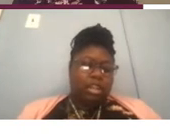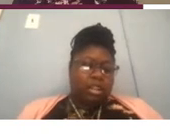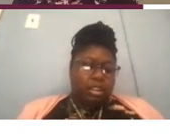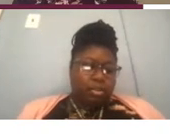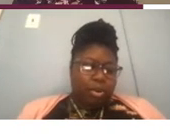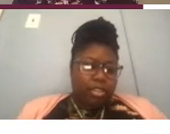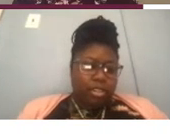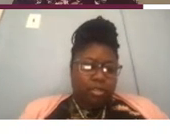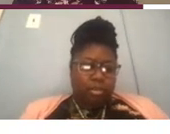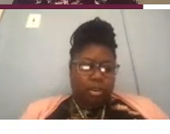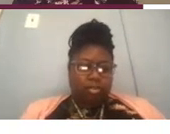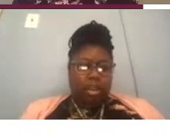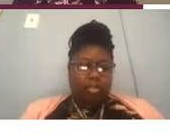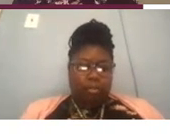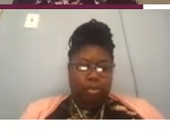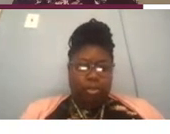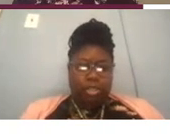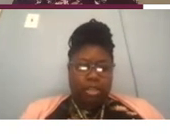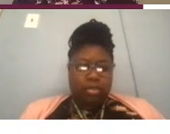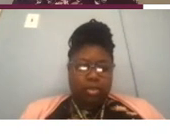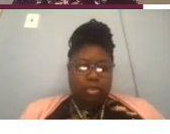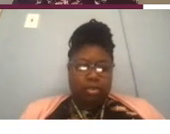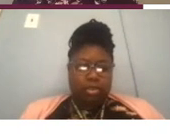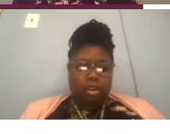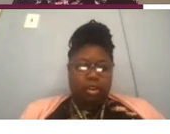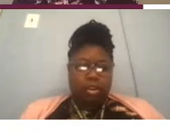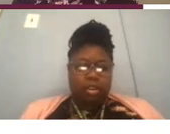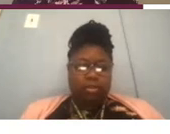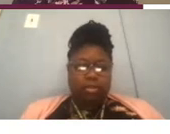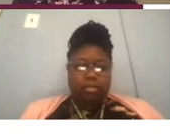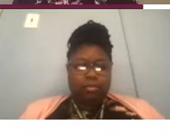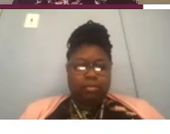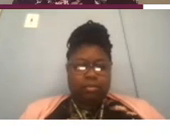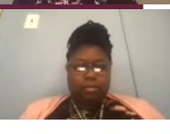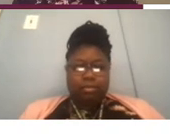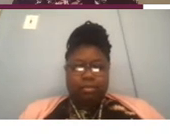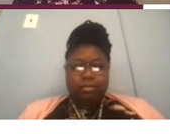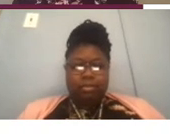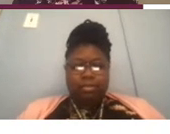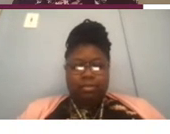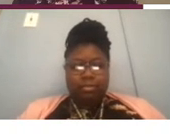metamorphosis. The emergence of the butterfly from pupal stage to an adult is called eclipsum.